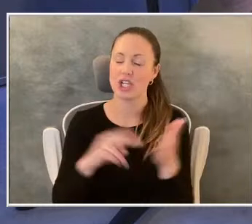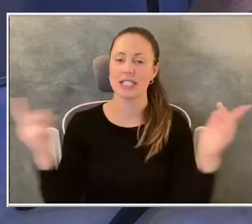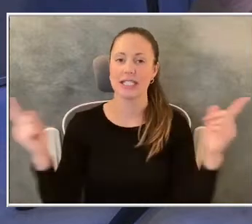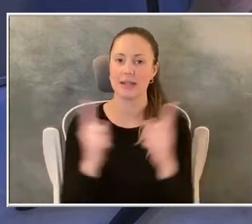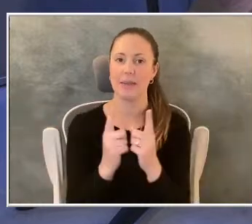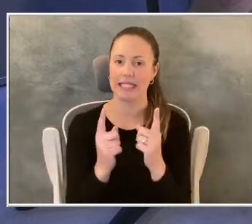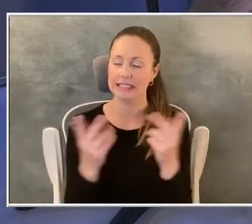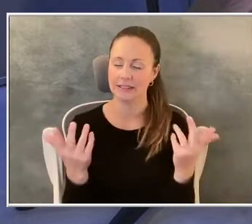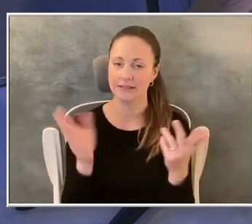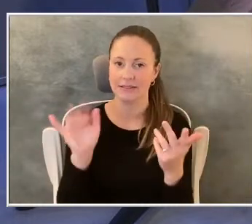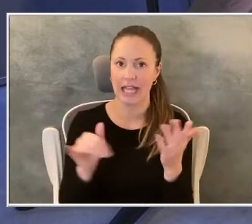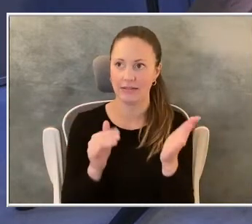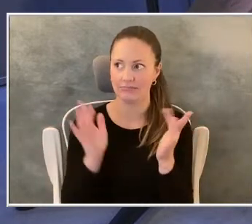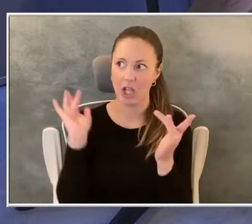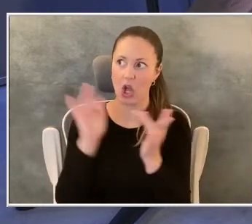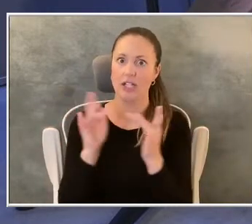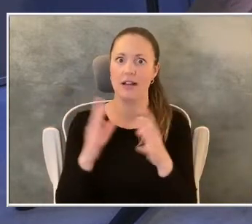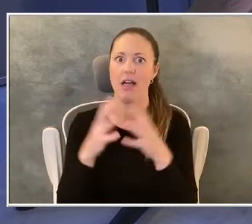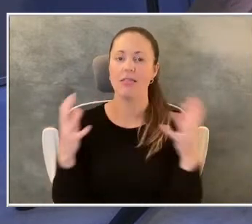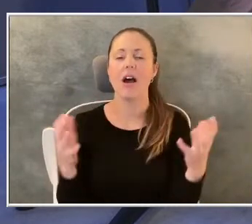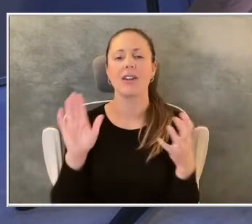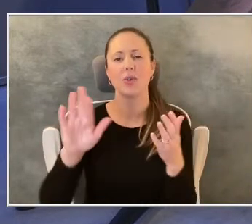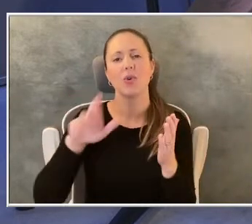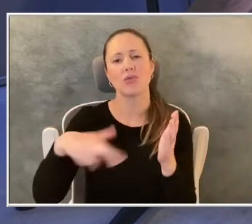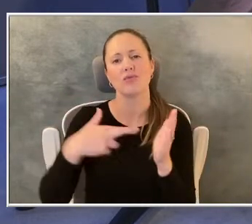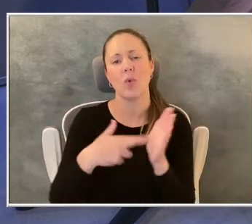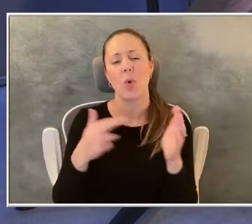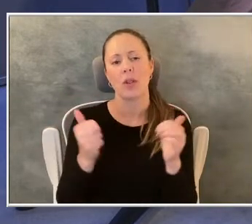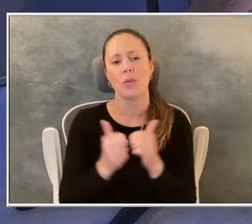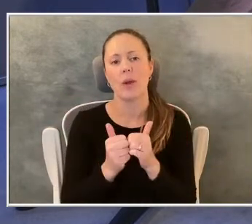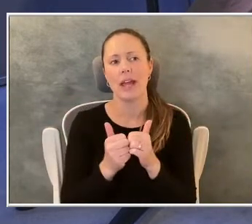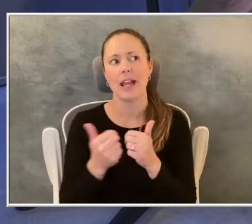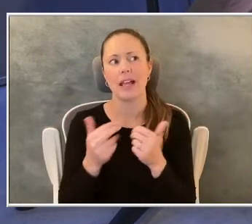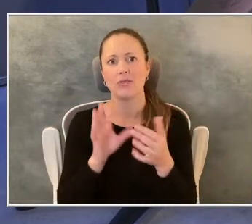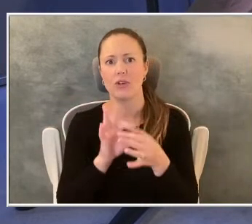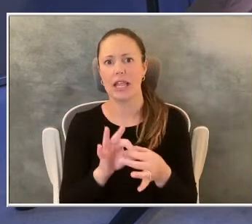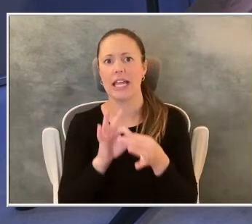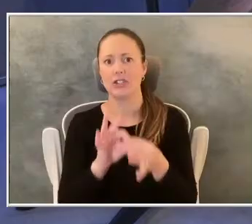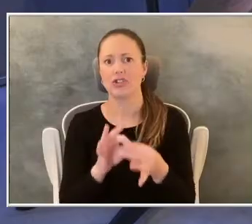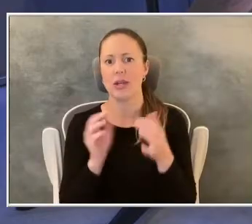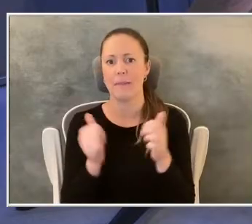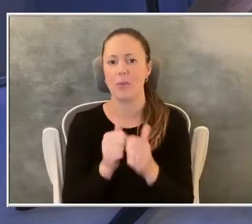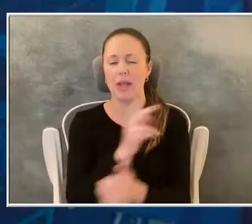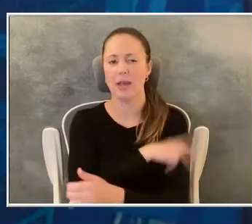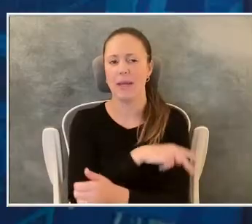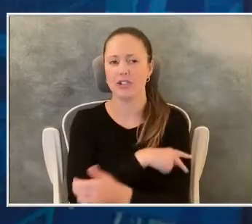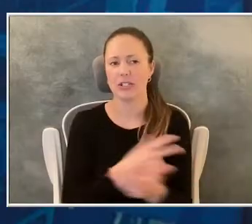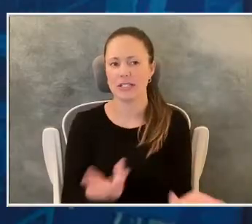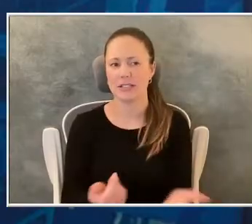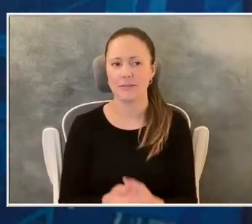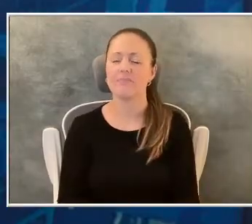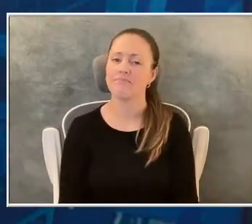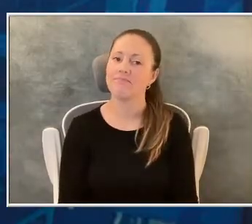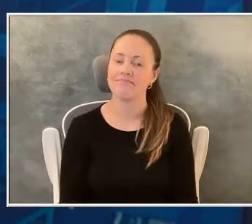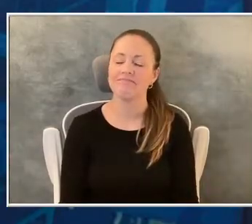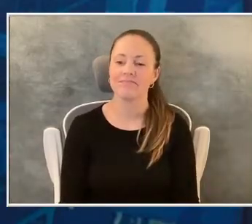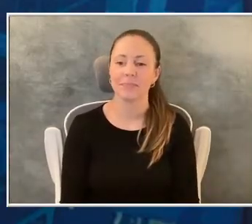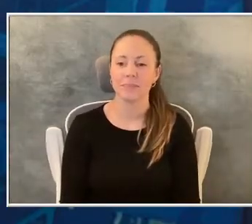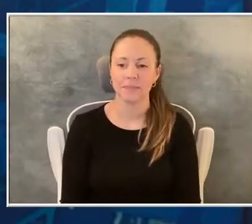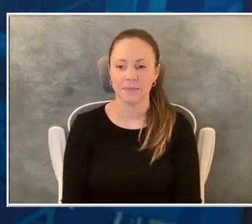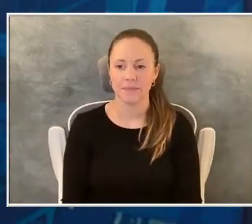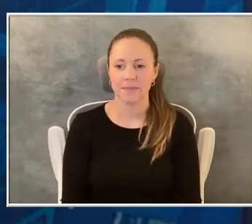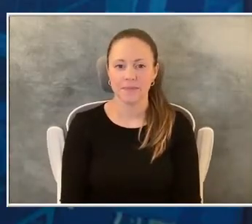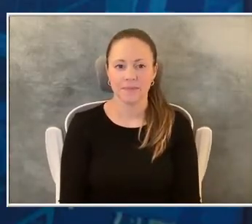contact with. What is your role when it comes to the relationship you have with our patients? Yeah, absolutely. So as a